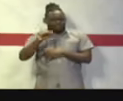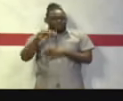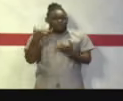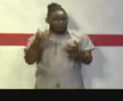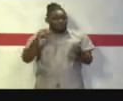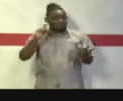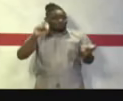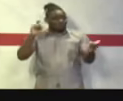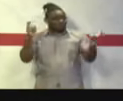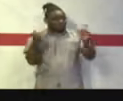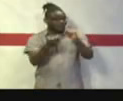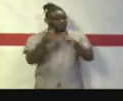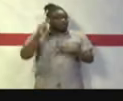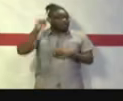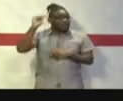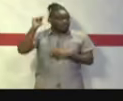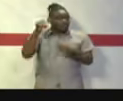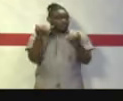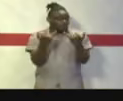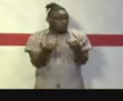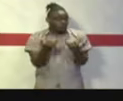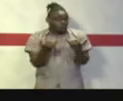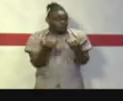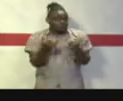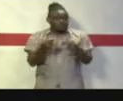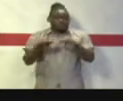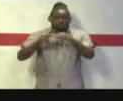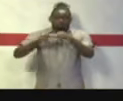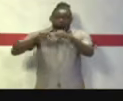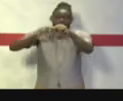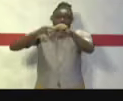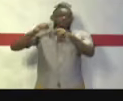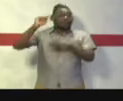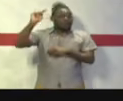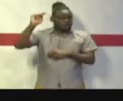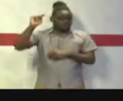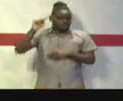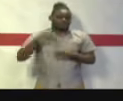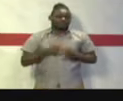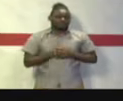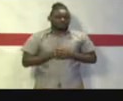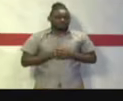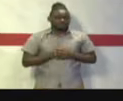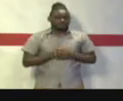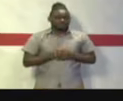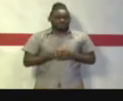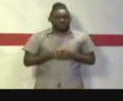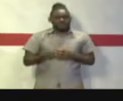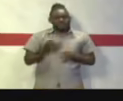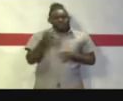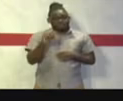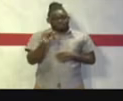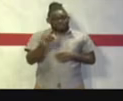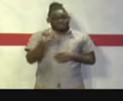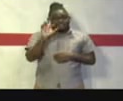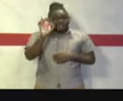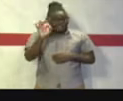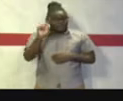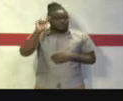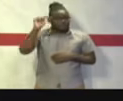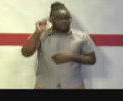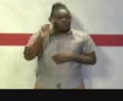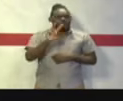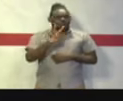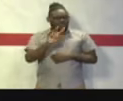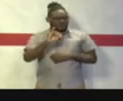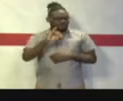Tobago having a quite high proportion of the cases. So Tobago 12.9, Victoria 28, St. Andrew, St.